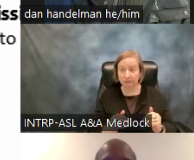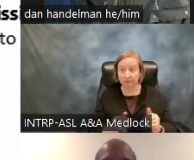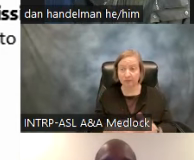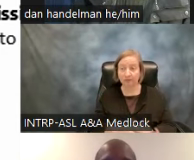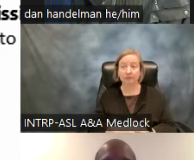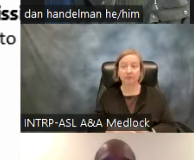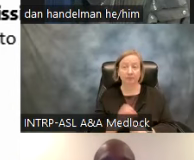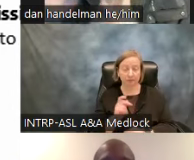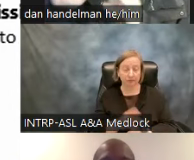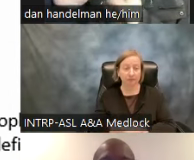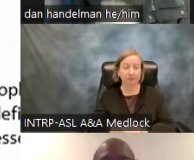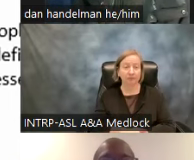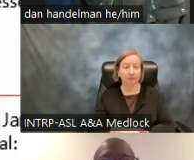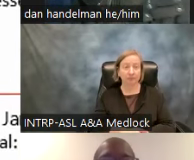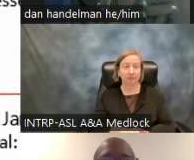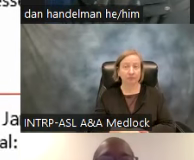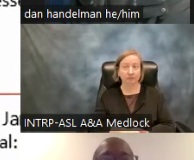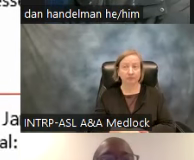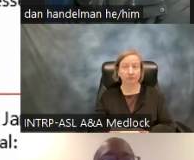Okay.